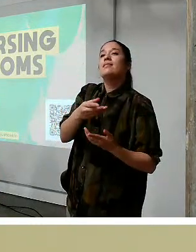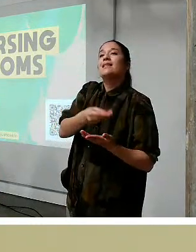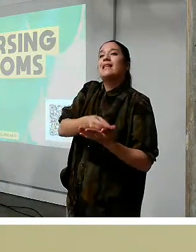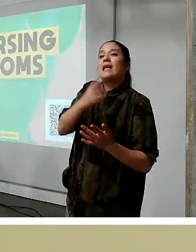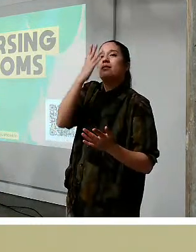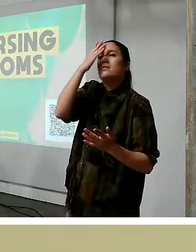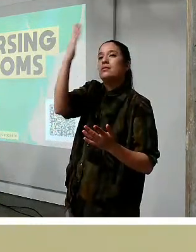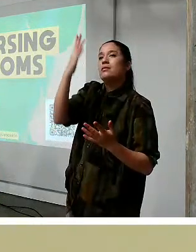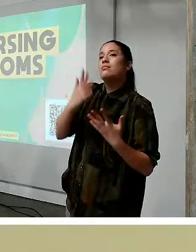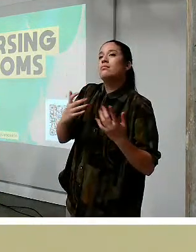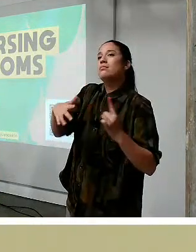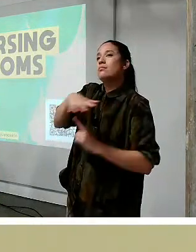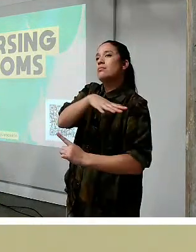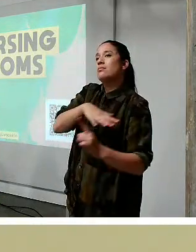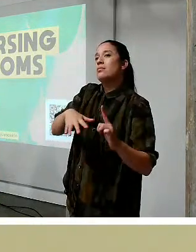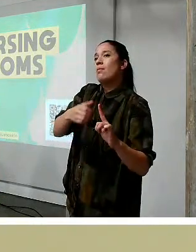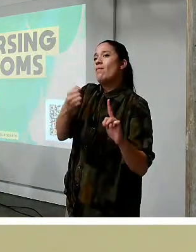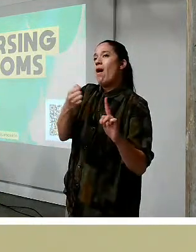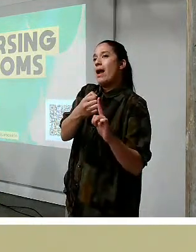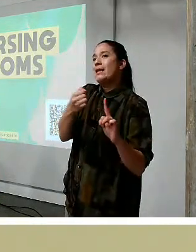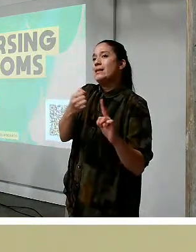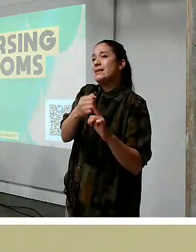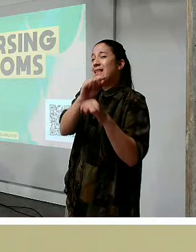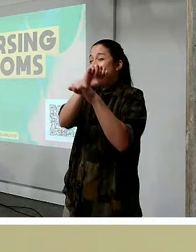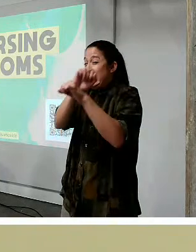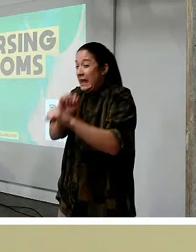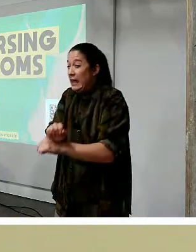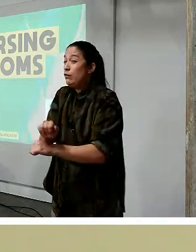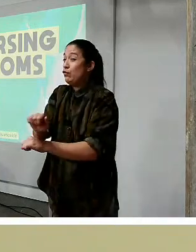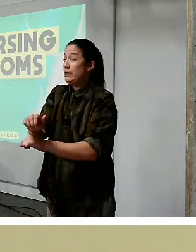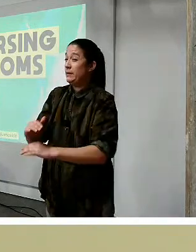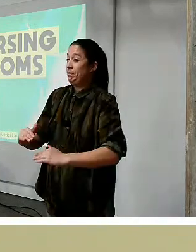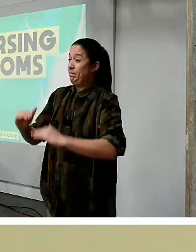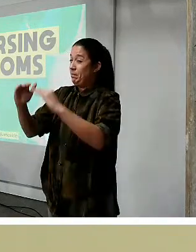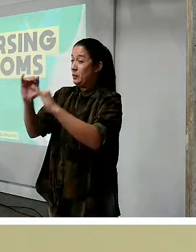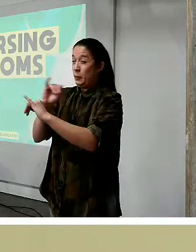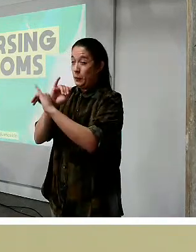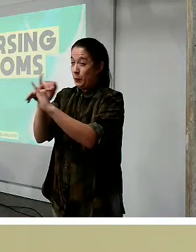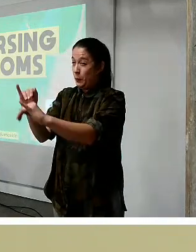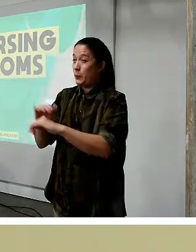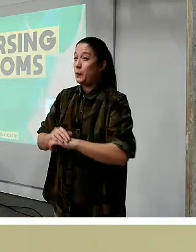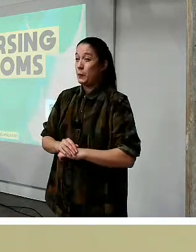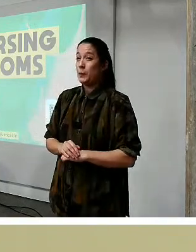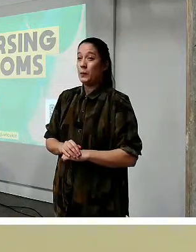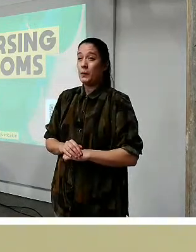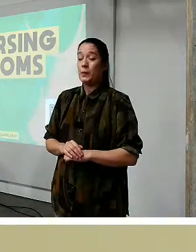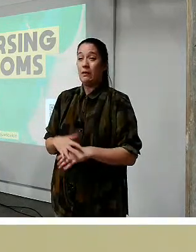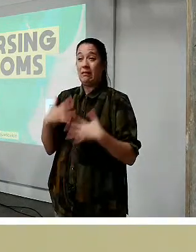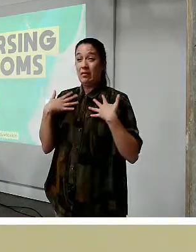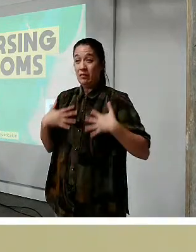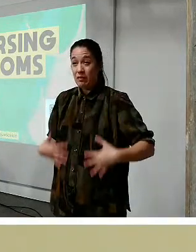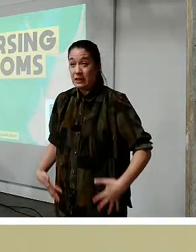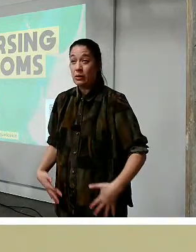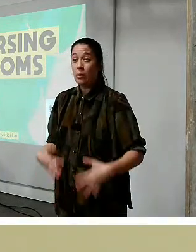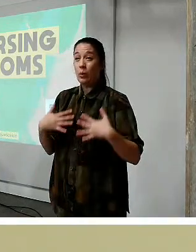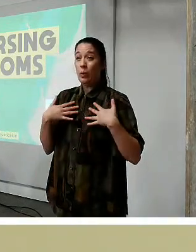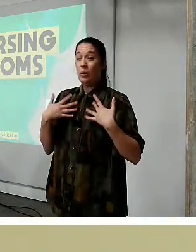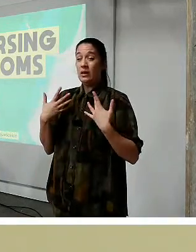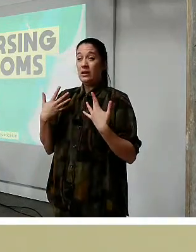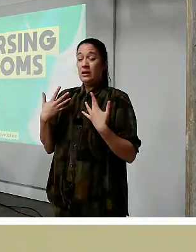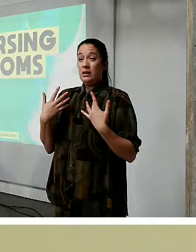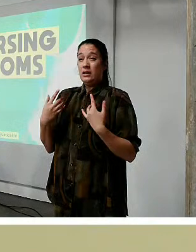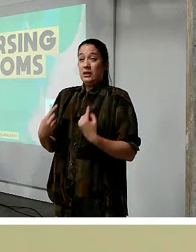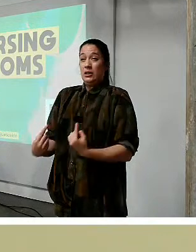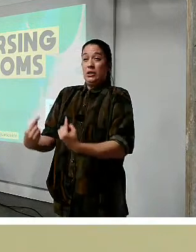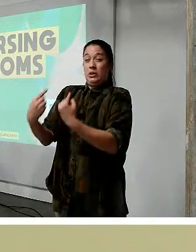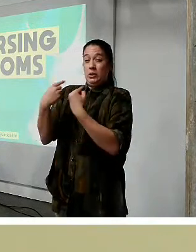Black women and men were subjected to torture, physical coercion, arbitrary execution, and in the